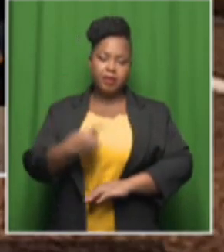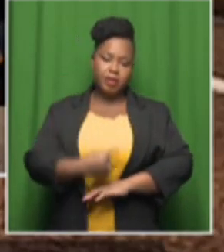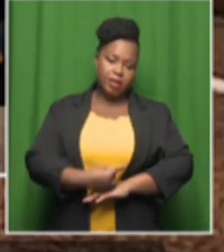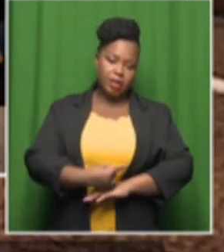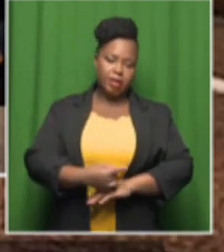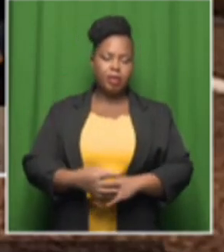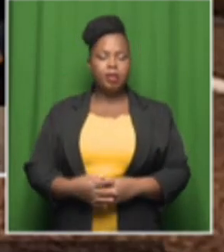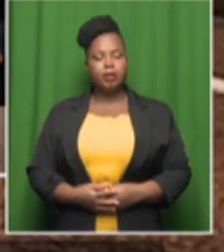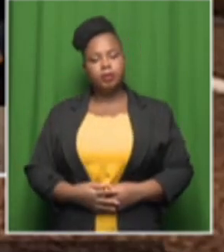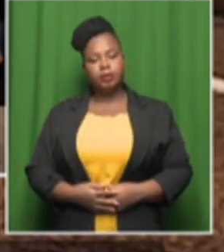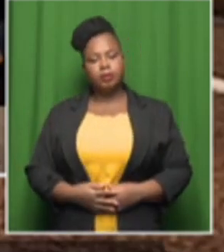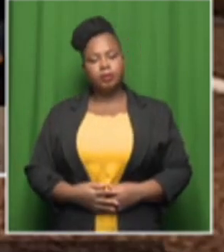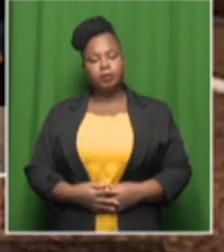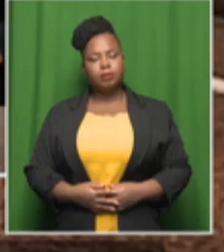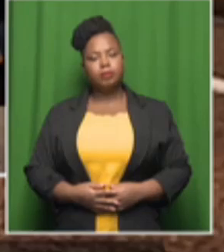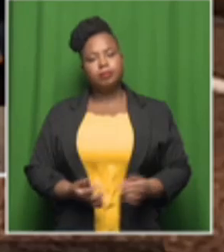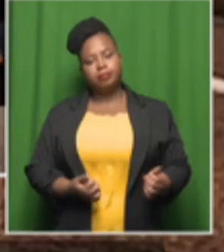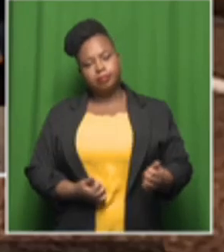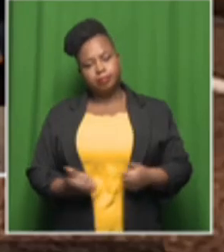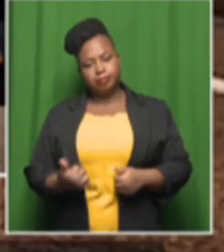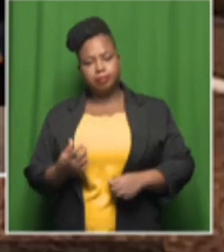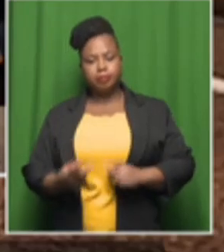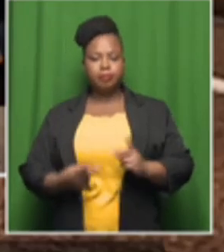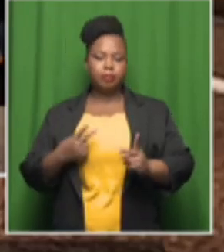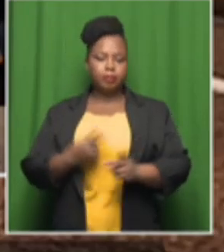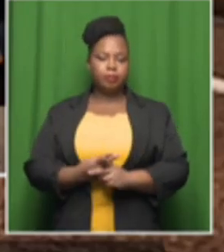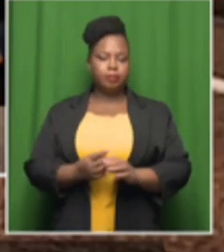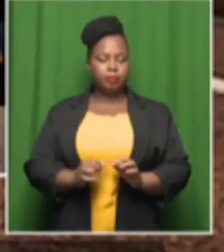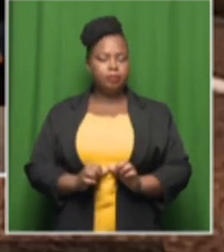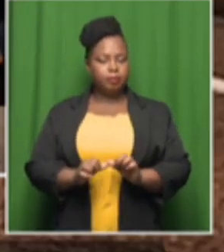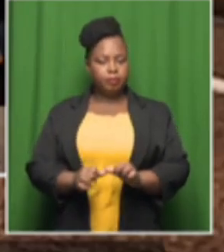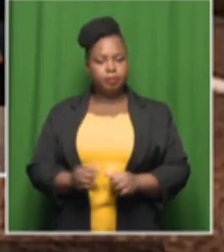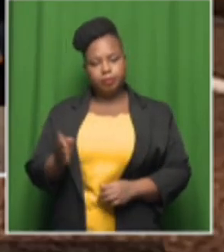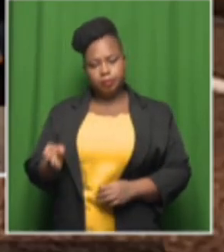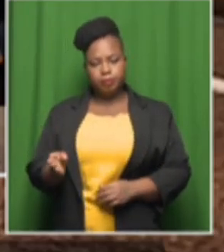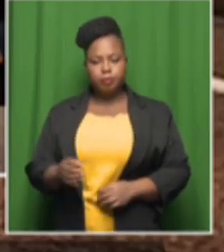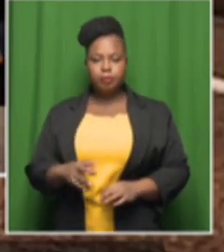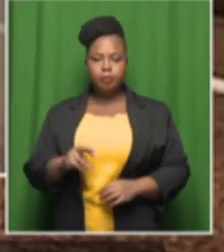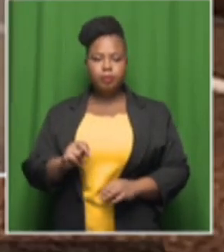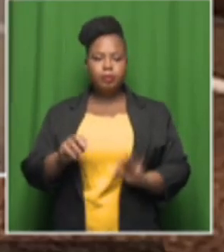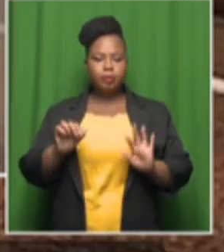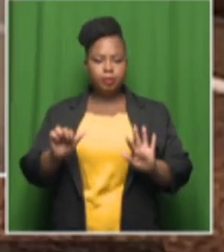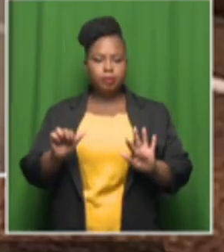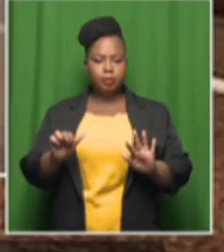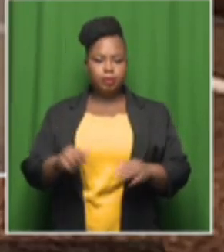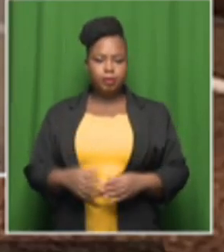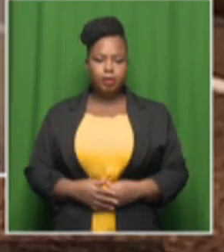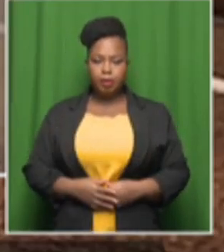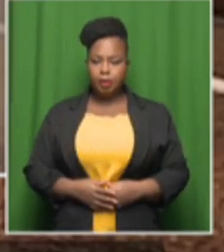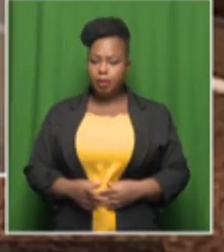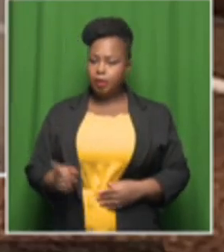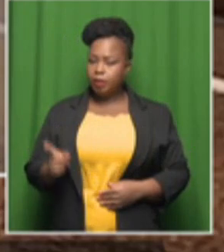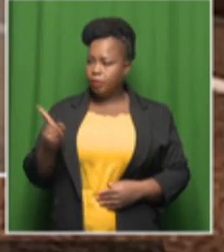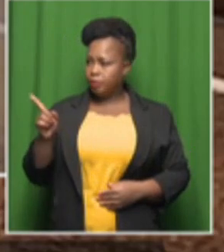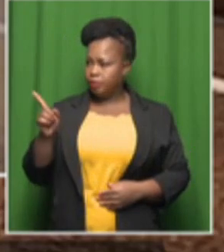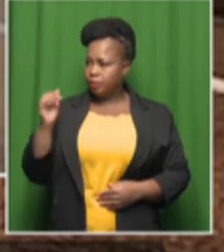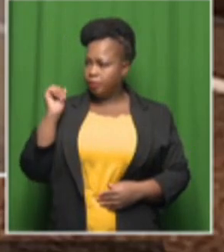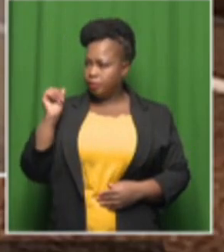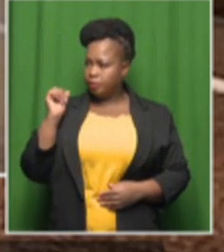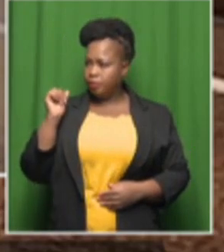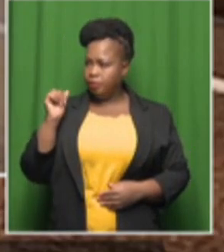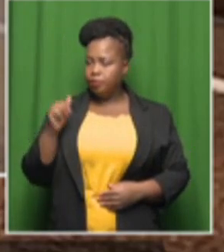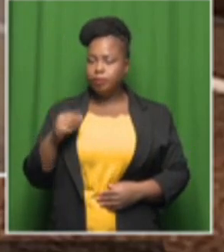it all away, and then a couple of hours later the protesters will come back, and they are there this morning. The N6 closed at Ducketts, and this is what we saw, I think yesterday or the